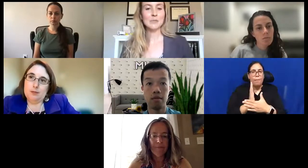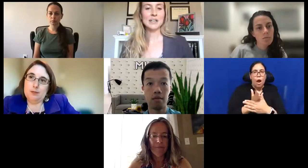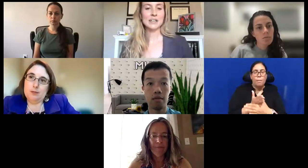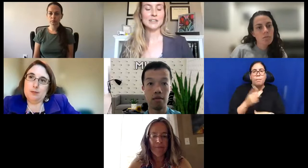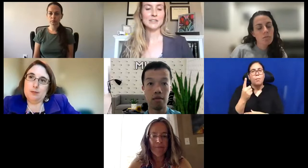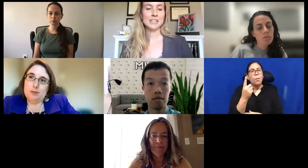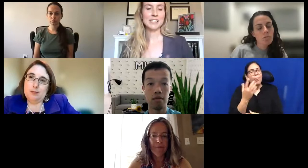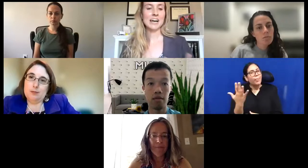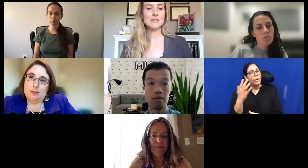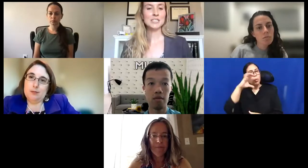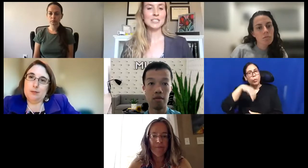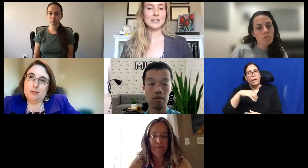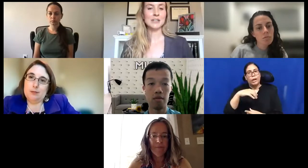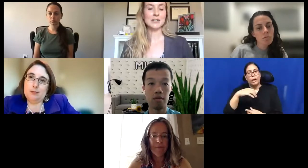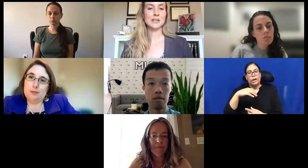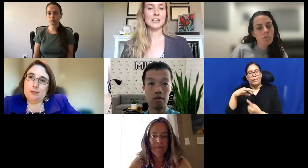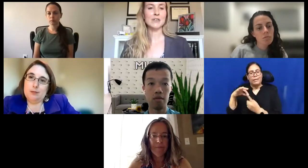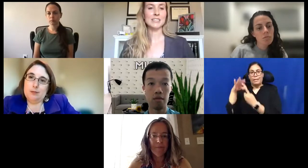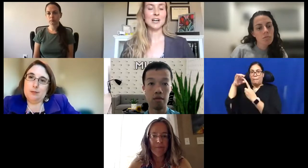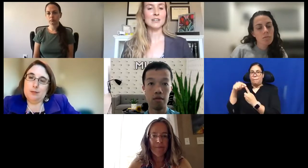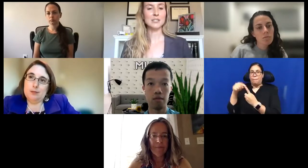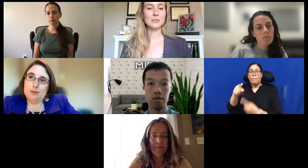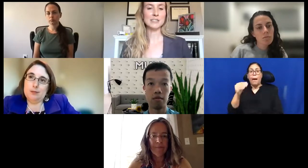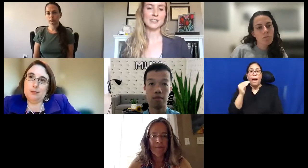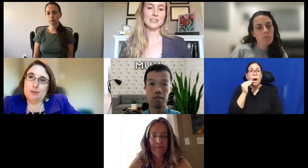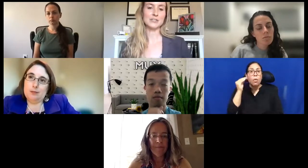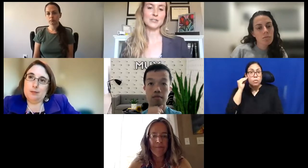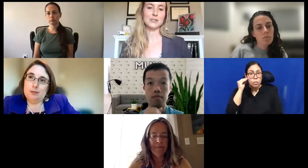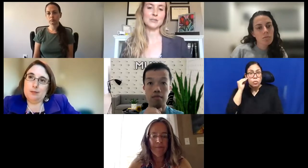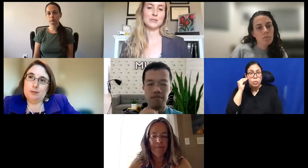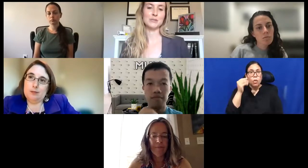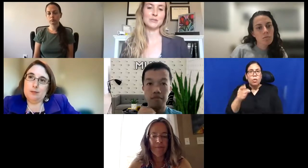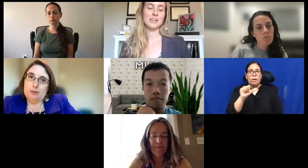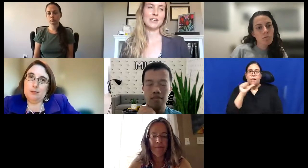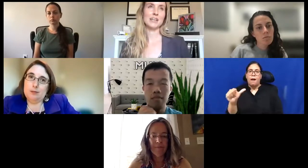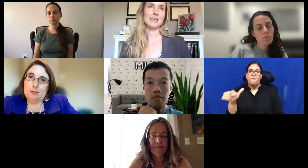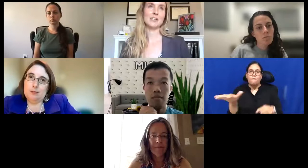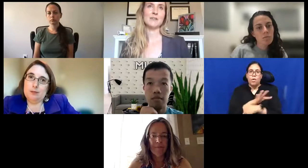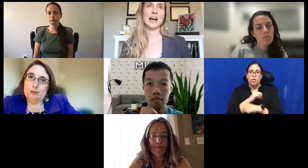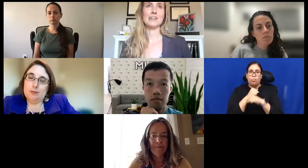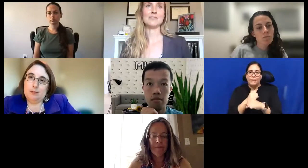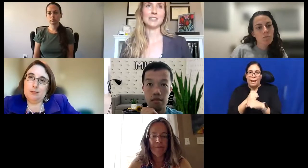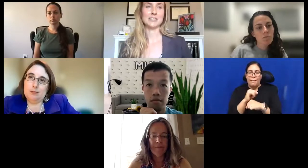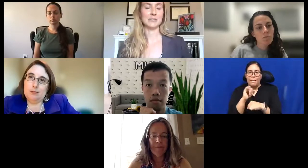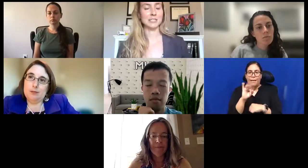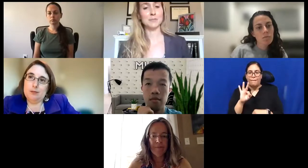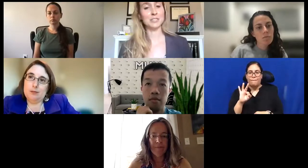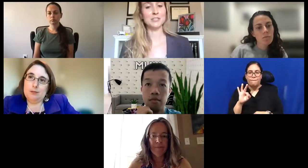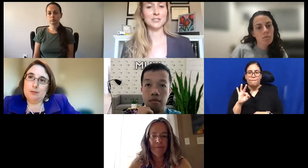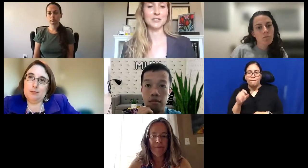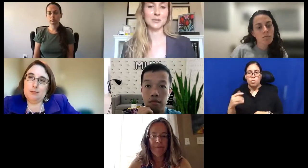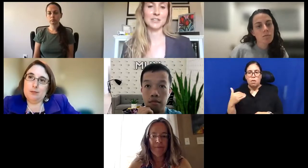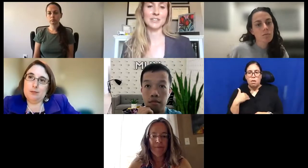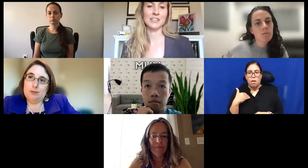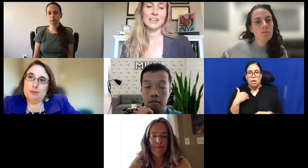exception where in housing, you're not entirely protected to when you have and you're dealing with a